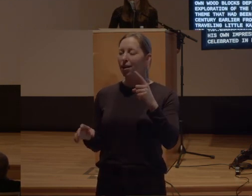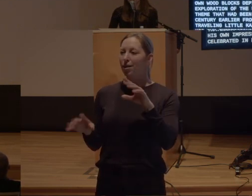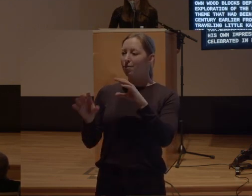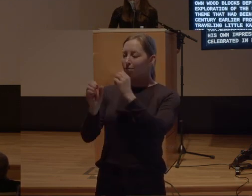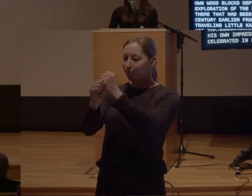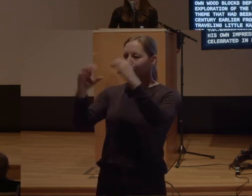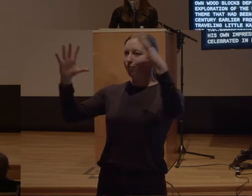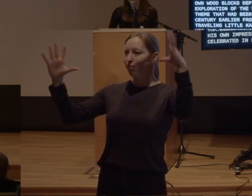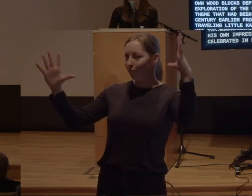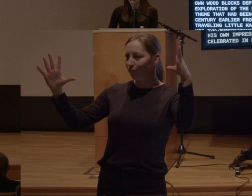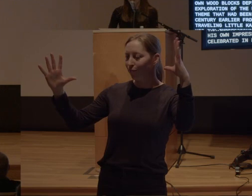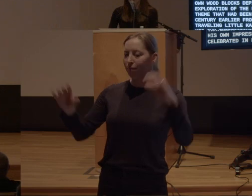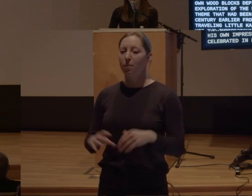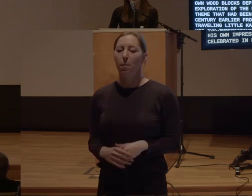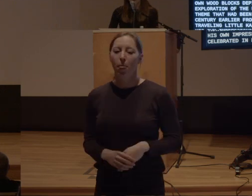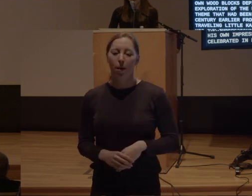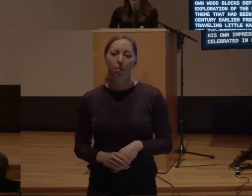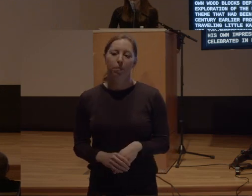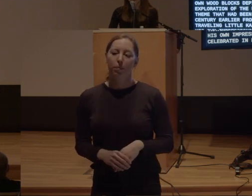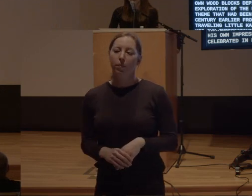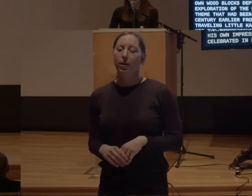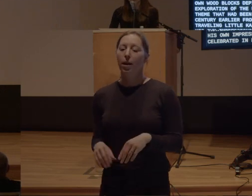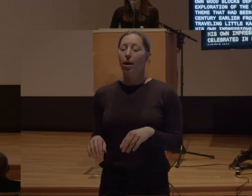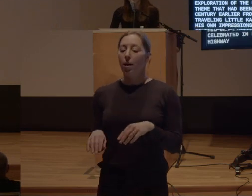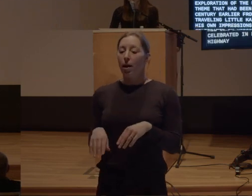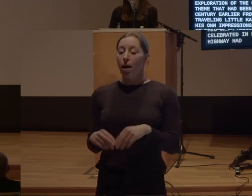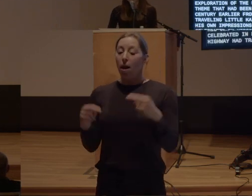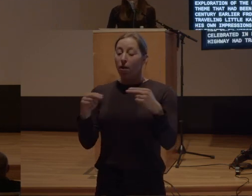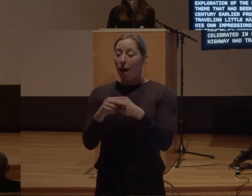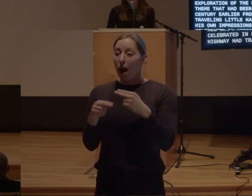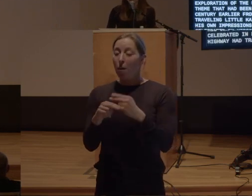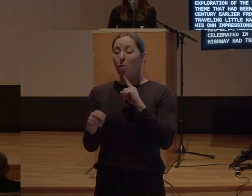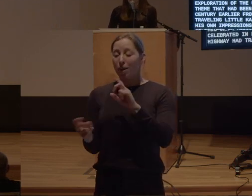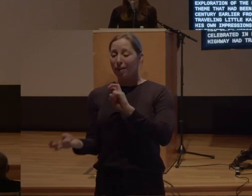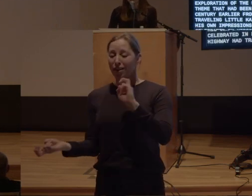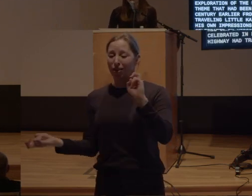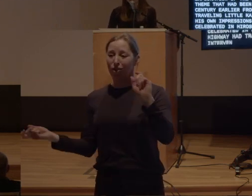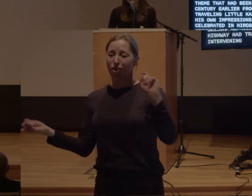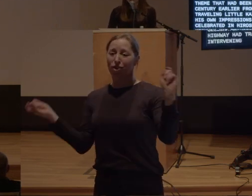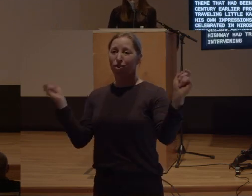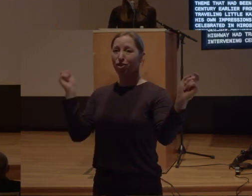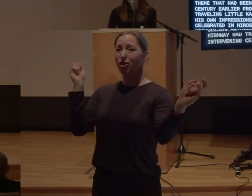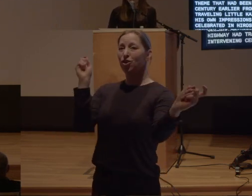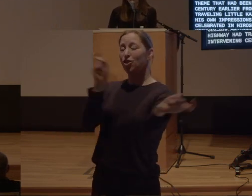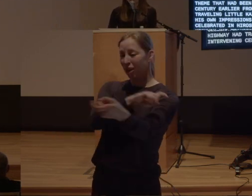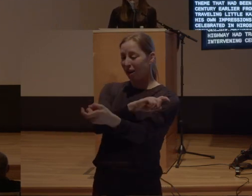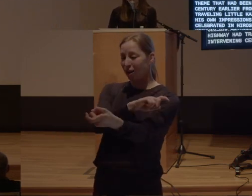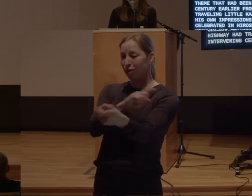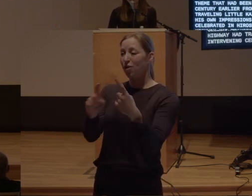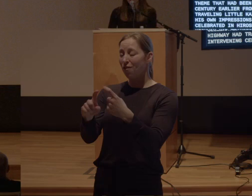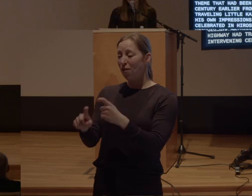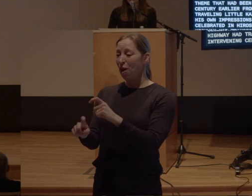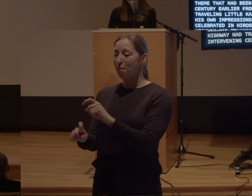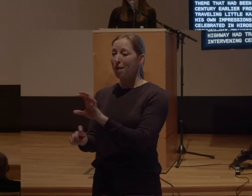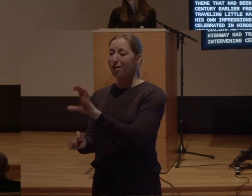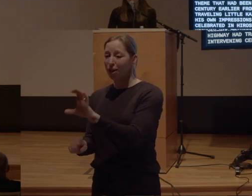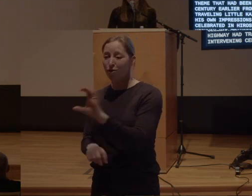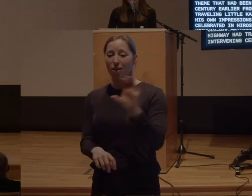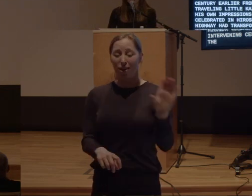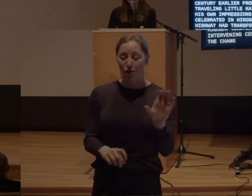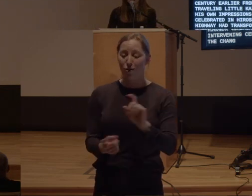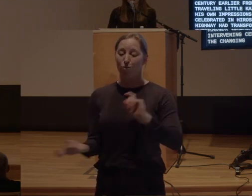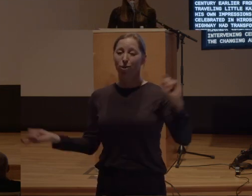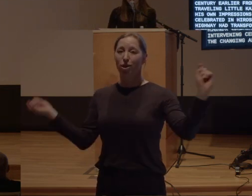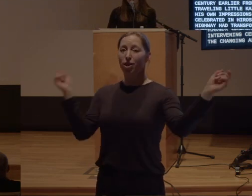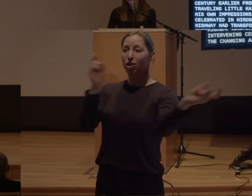prints. Naturally, the highway had transformed a great deal in the intervening century, and Sekino captures both the changing